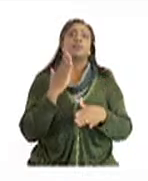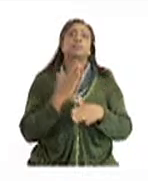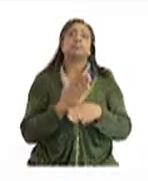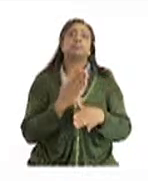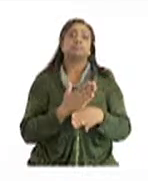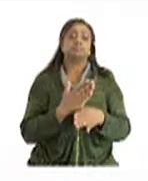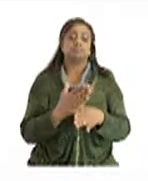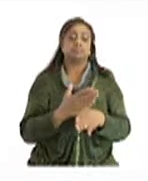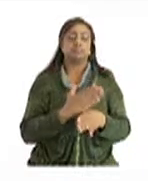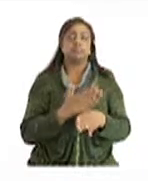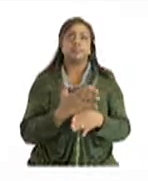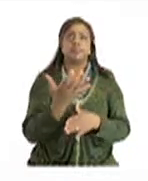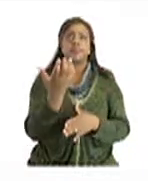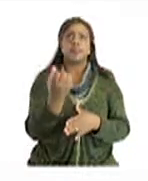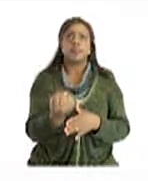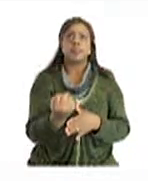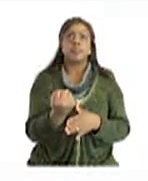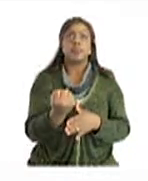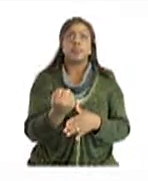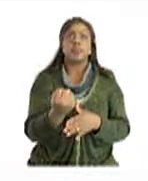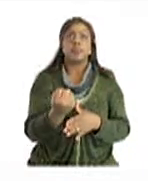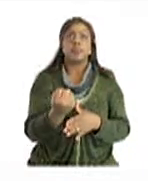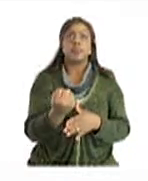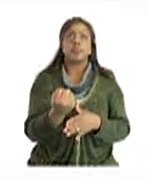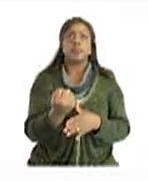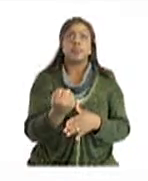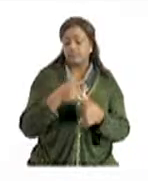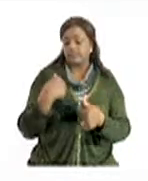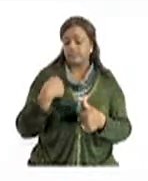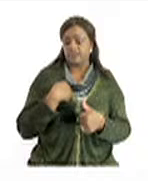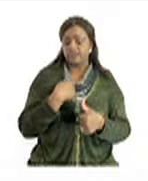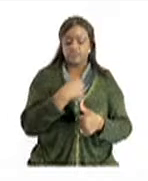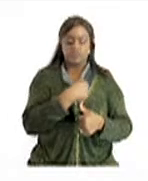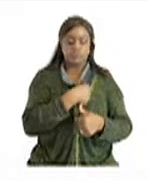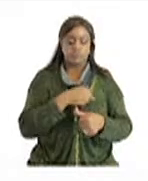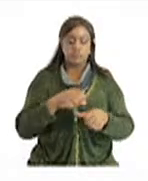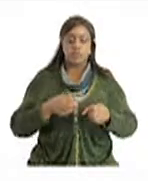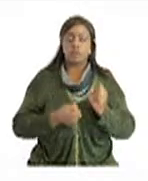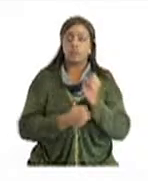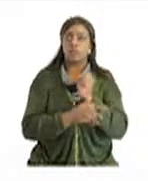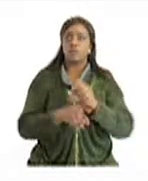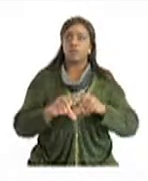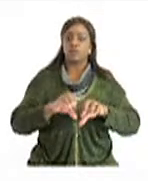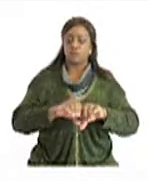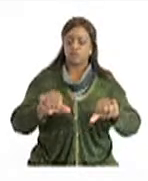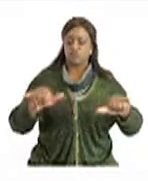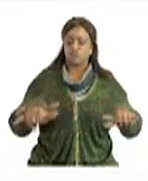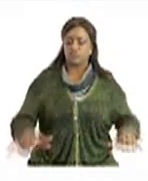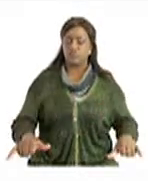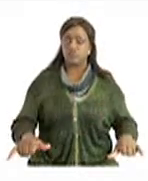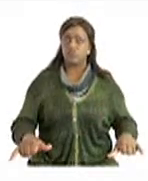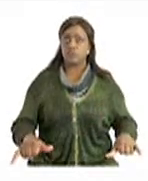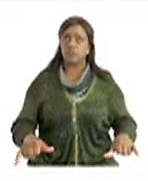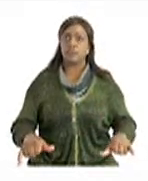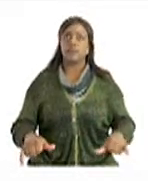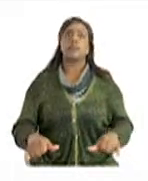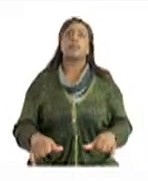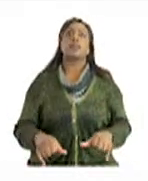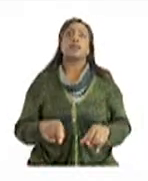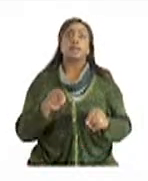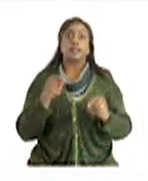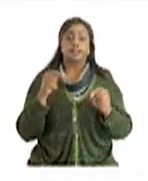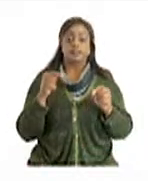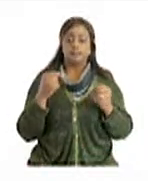On page 21, we have your activity 1, and here are your instructions to completing